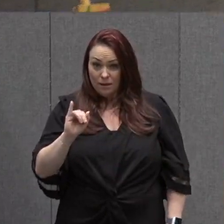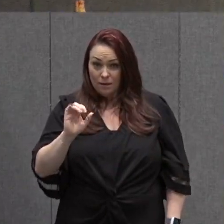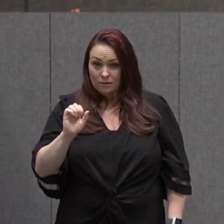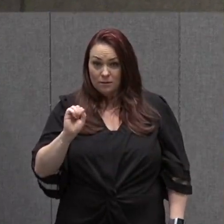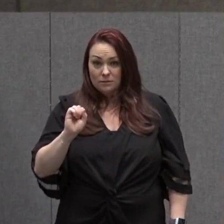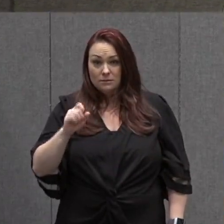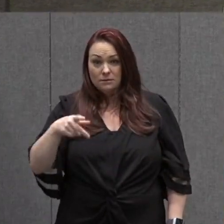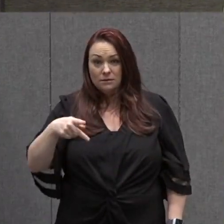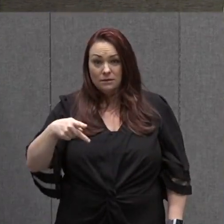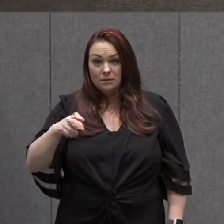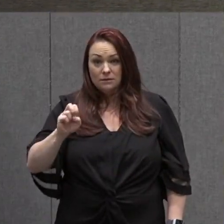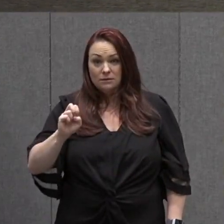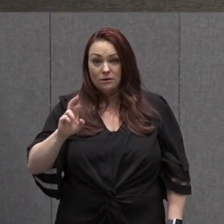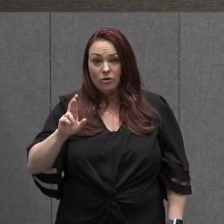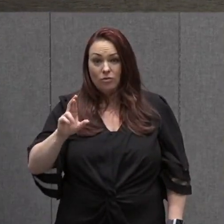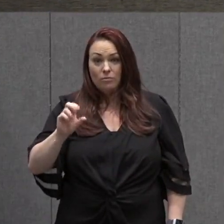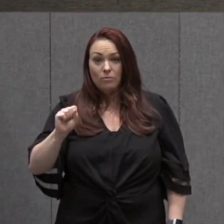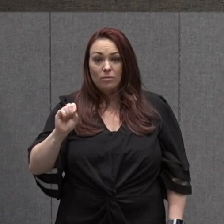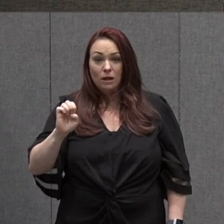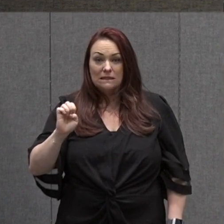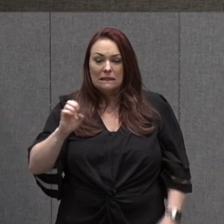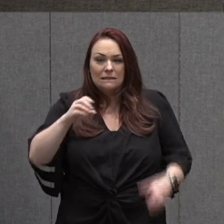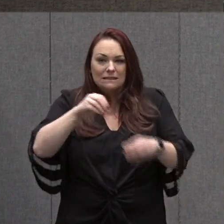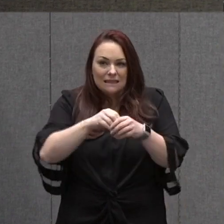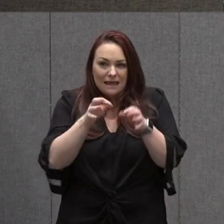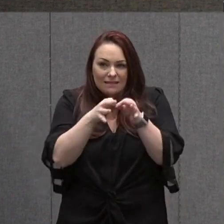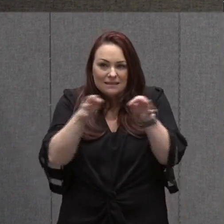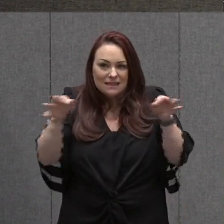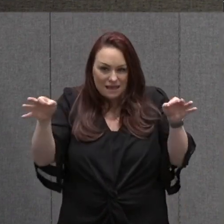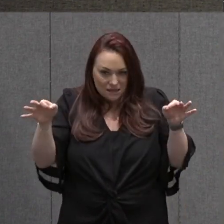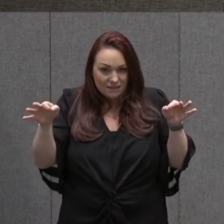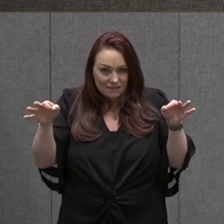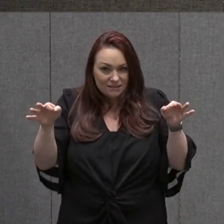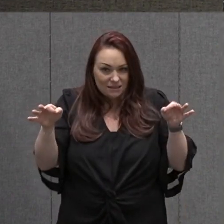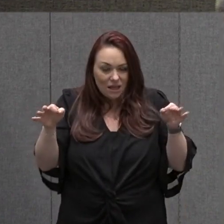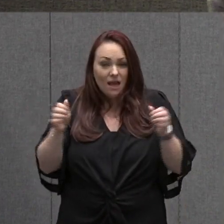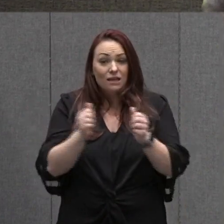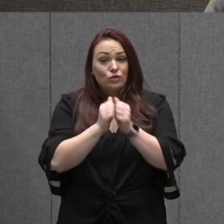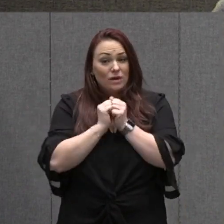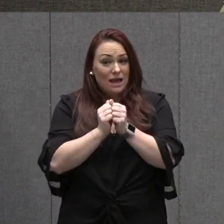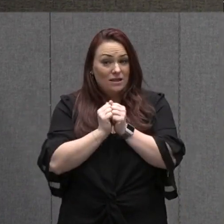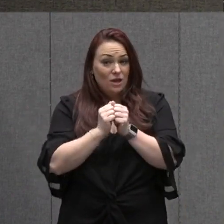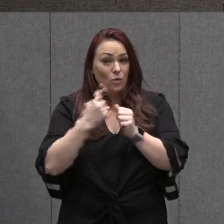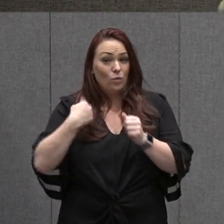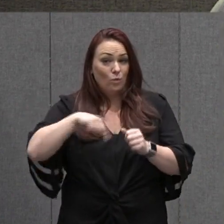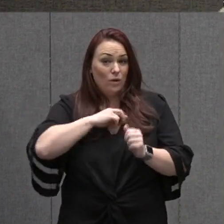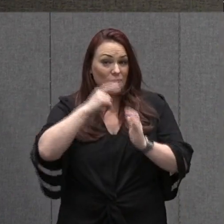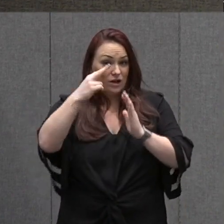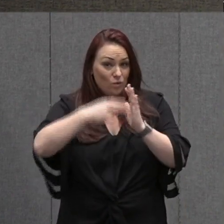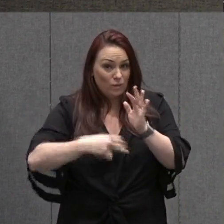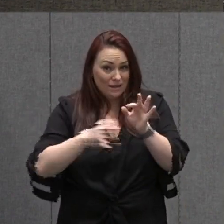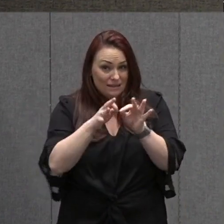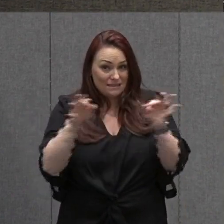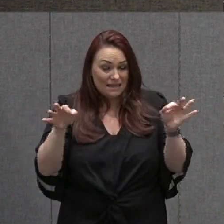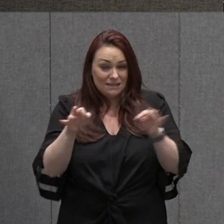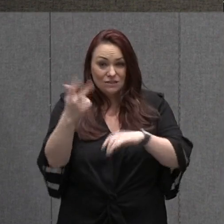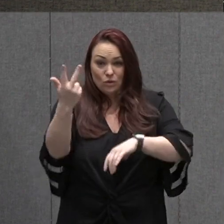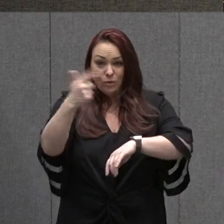this sentence. I want us to work together to read this sentence 3